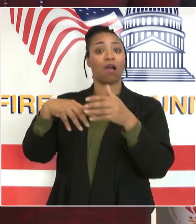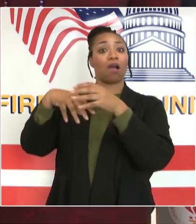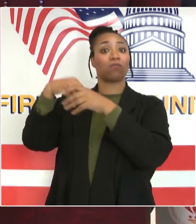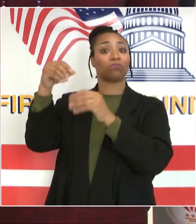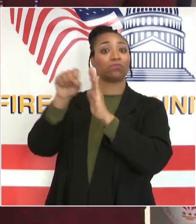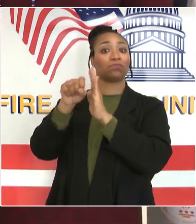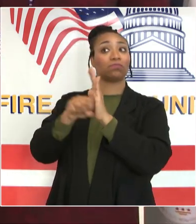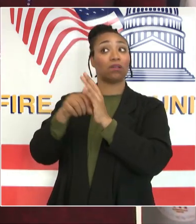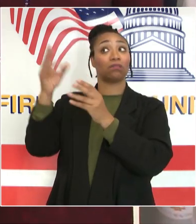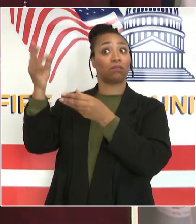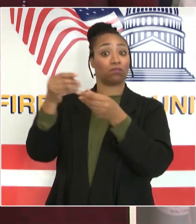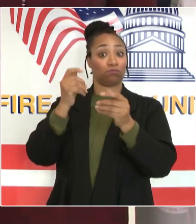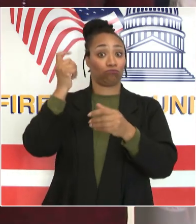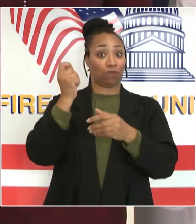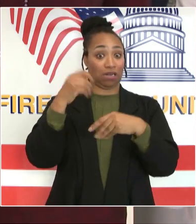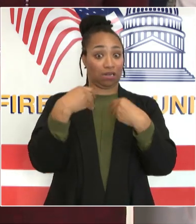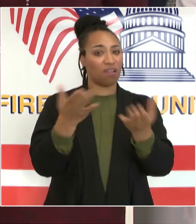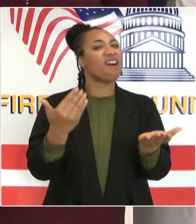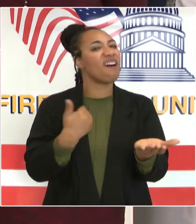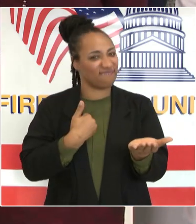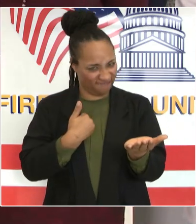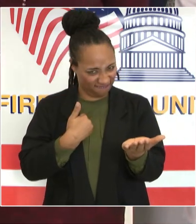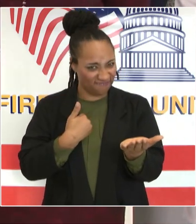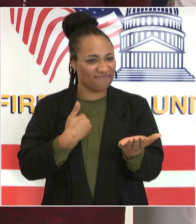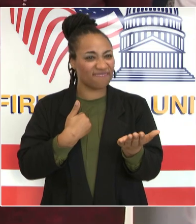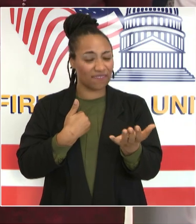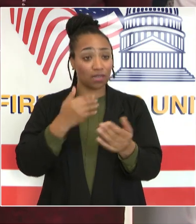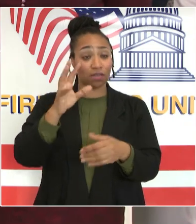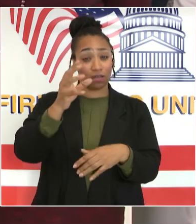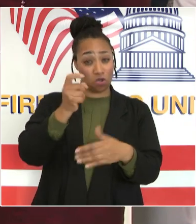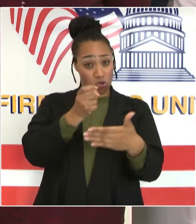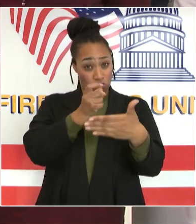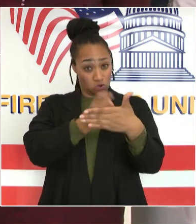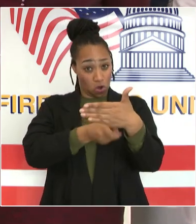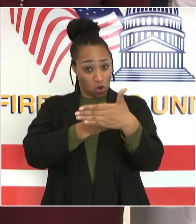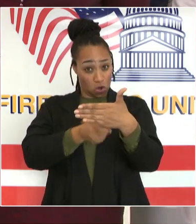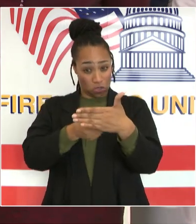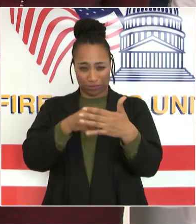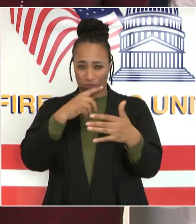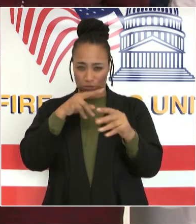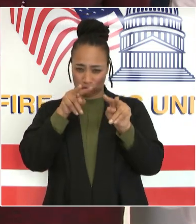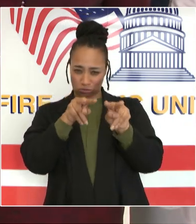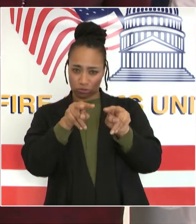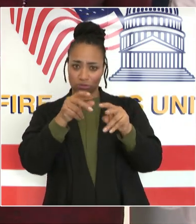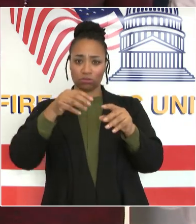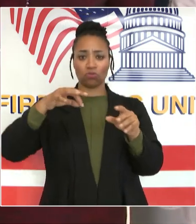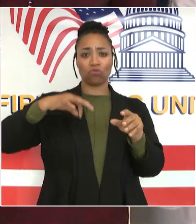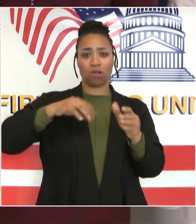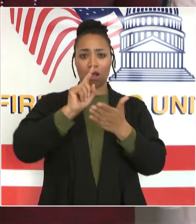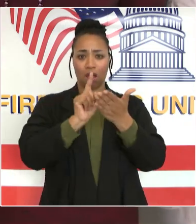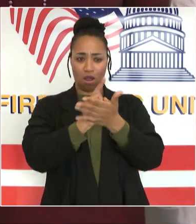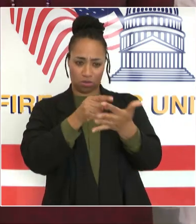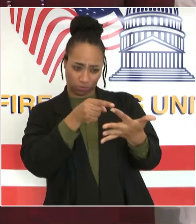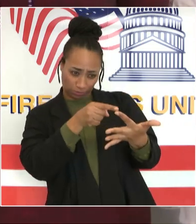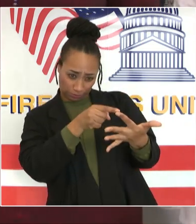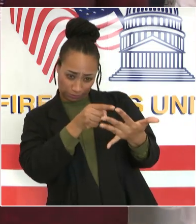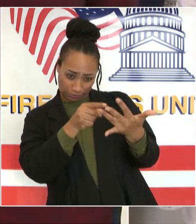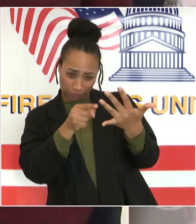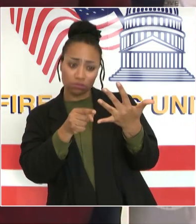It's per credit hours. So I don't have an offhand that overall how much it's going to cost, but we do it credit by credit. Okay, I appreciate that. Thank you. All